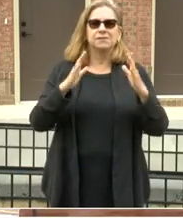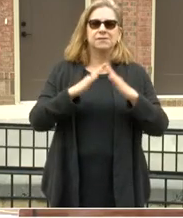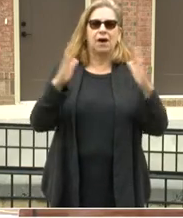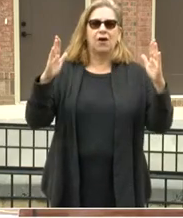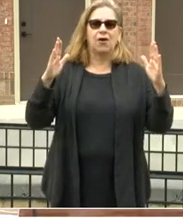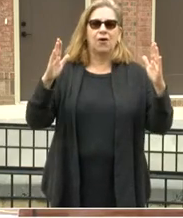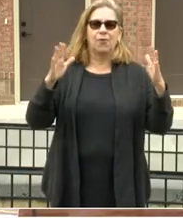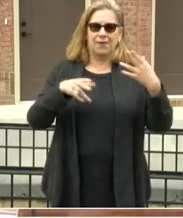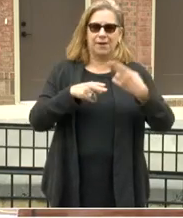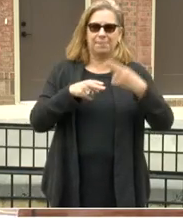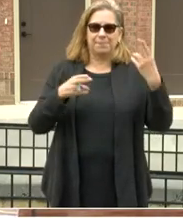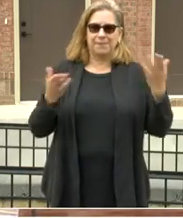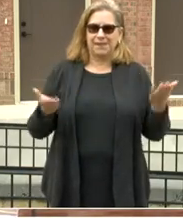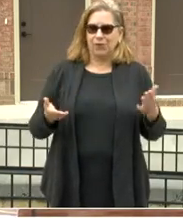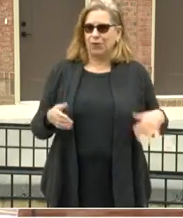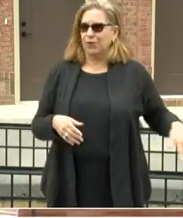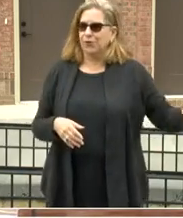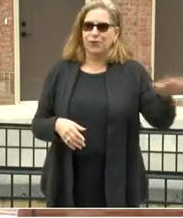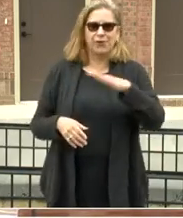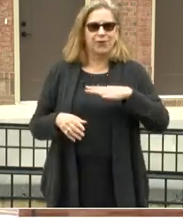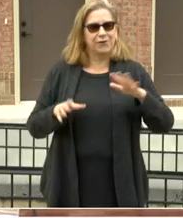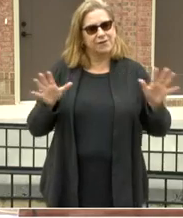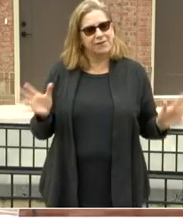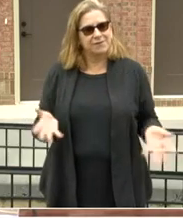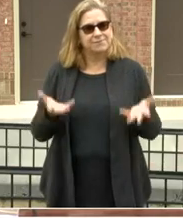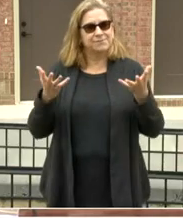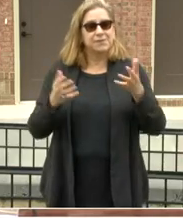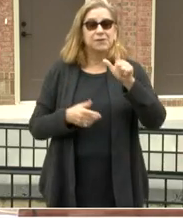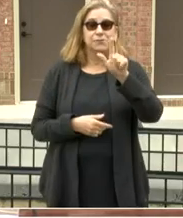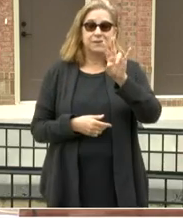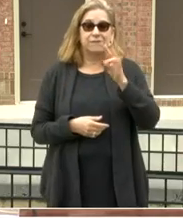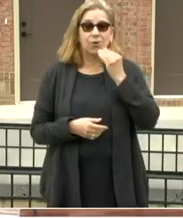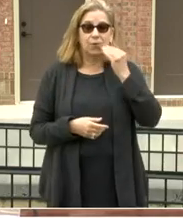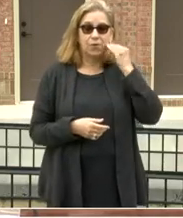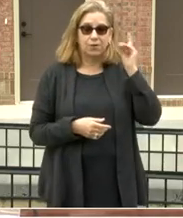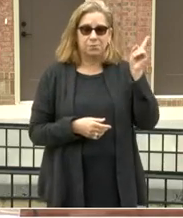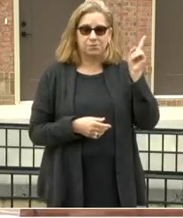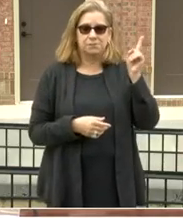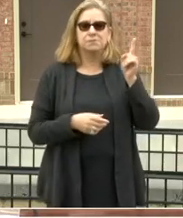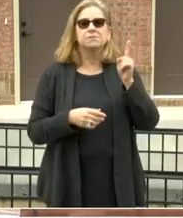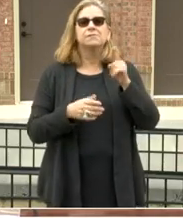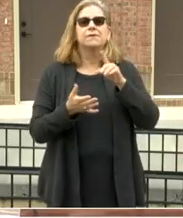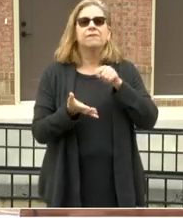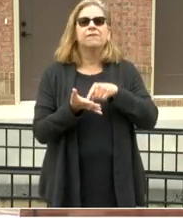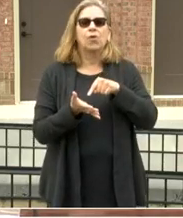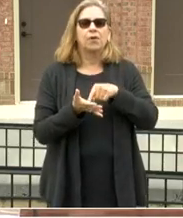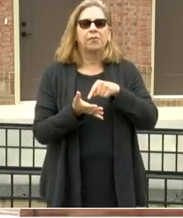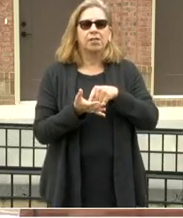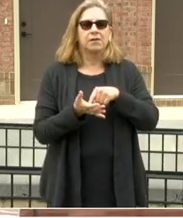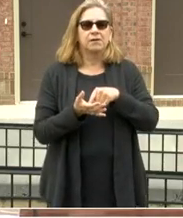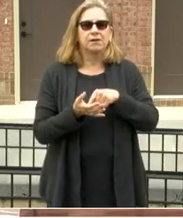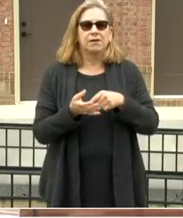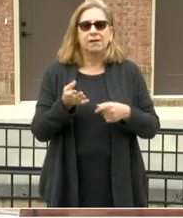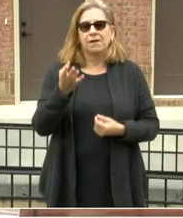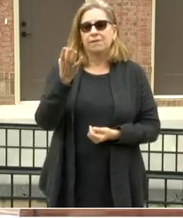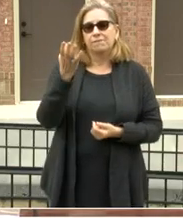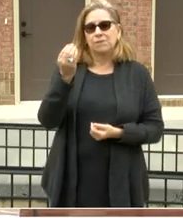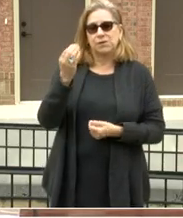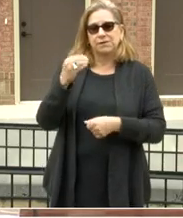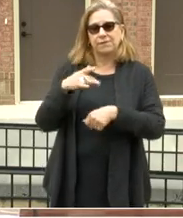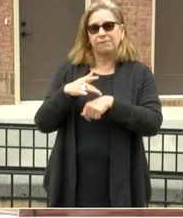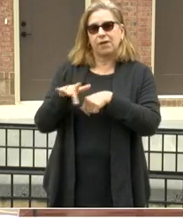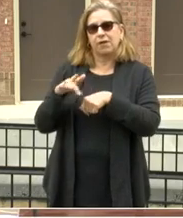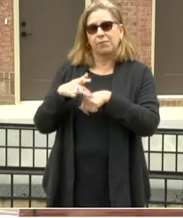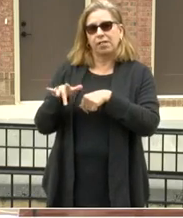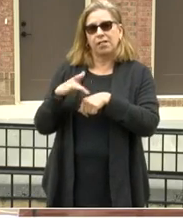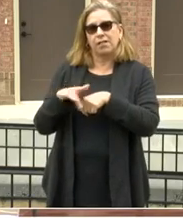that 27 of our homes are designated as affordable. 14 are available to households with an annual income at or